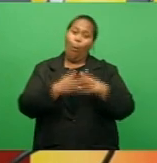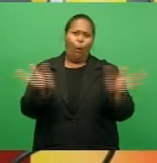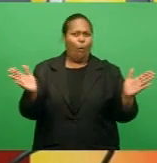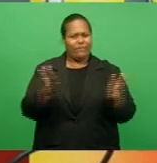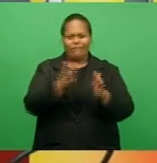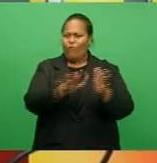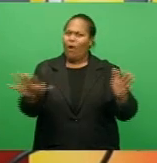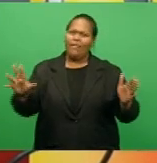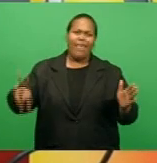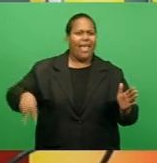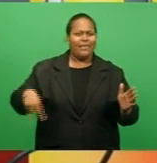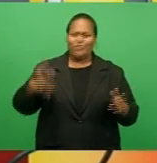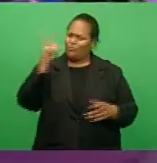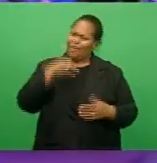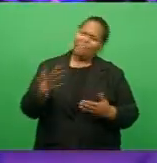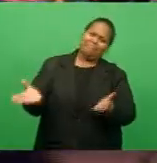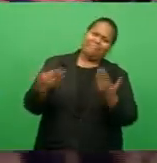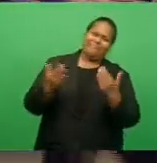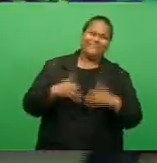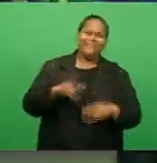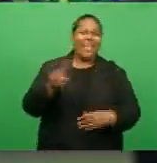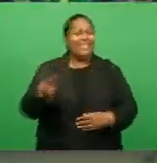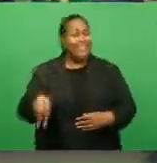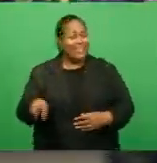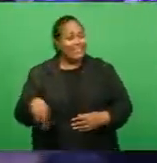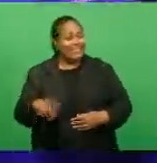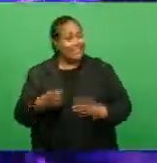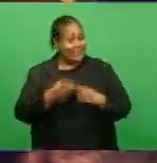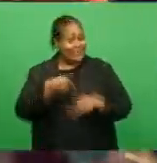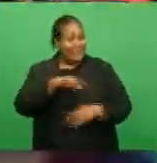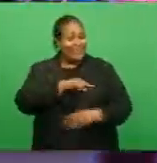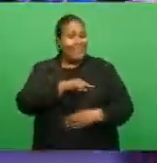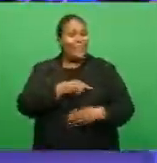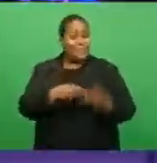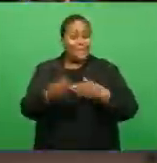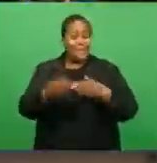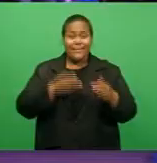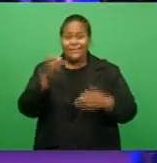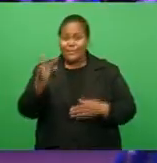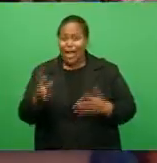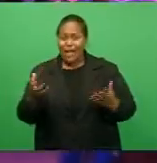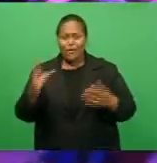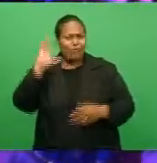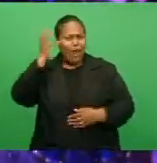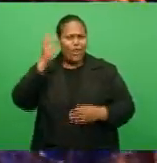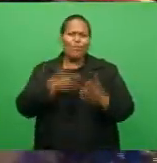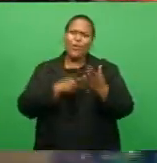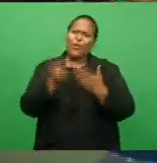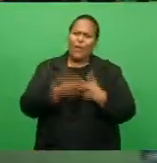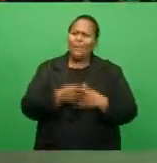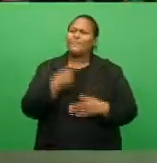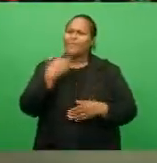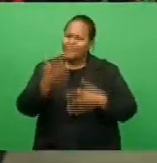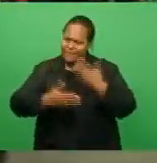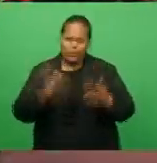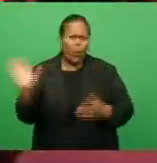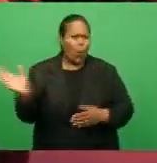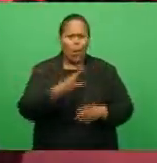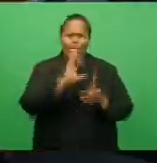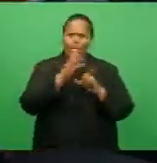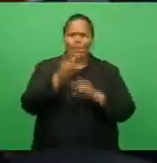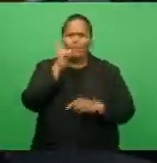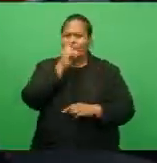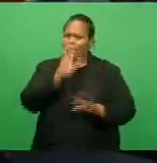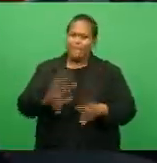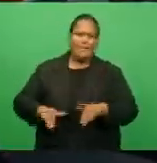come and dance with us. Manager Radio Programs Shami Lochan Lal says all cultures and people will be